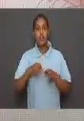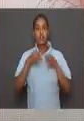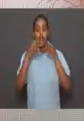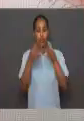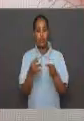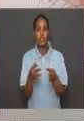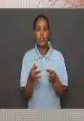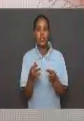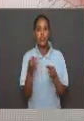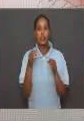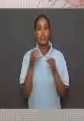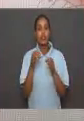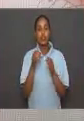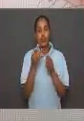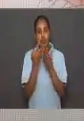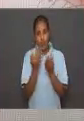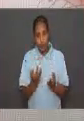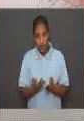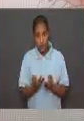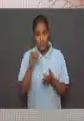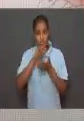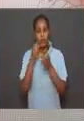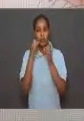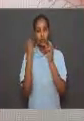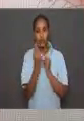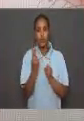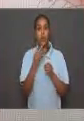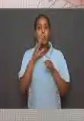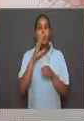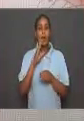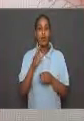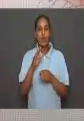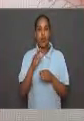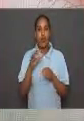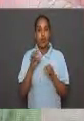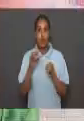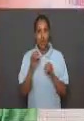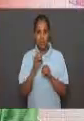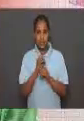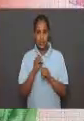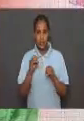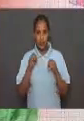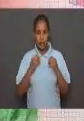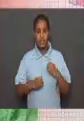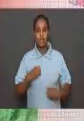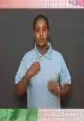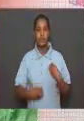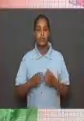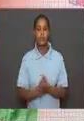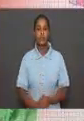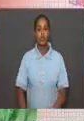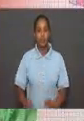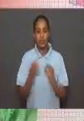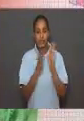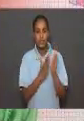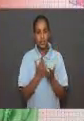transformed into a form that can be used by organisms. Students, let